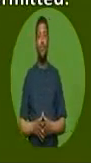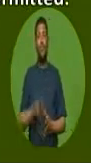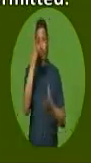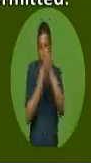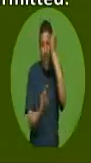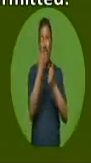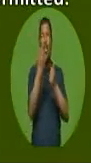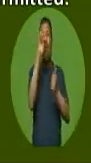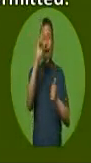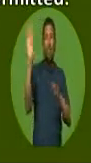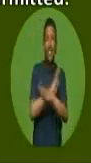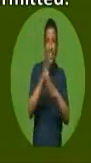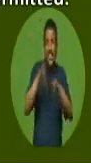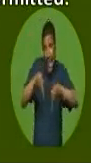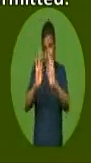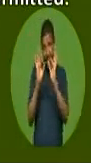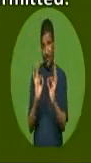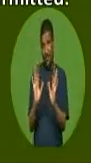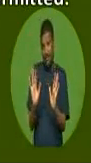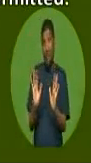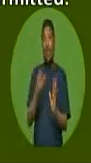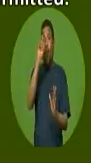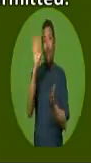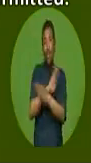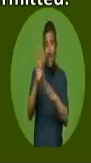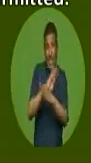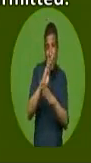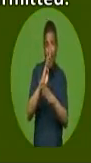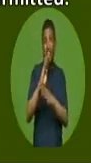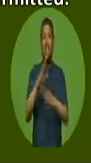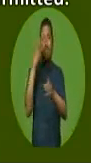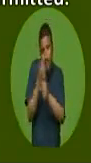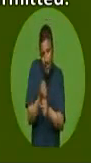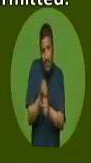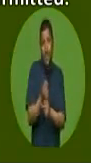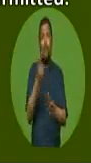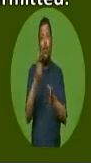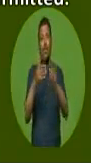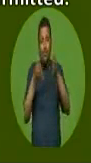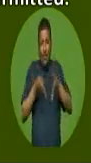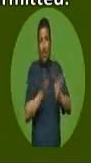Only one business license and one business undertaking was